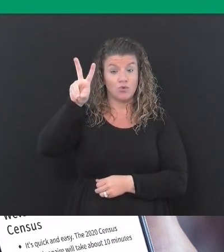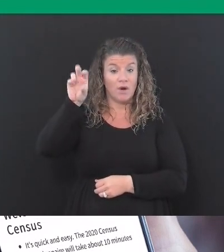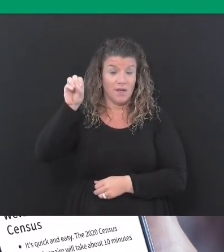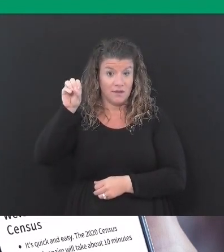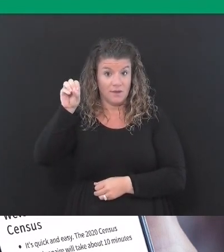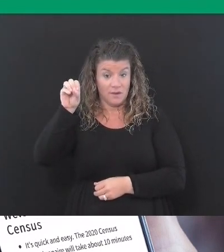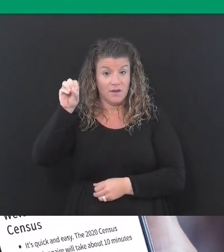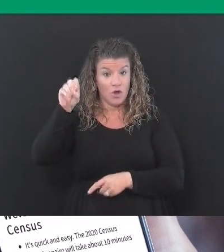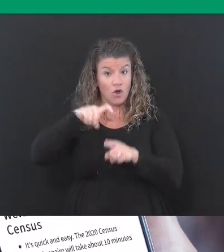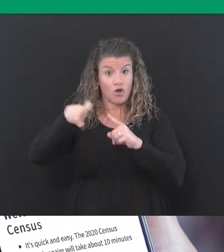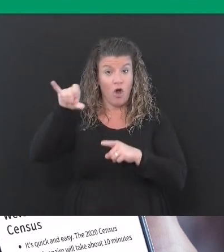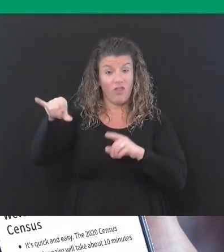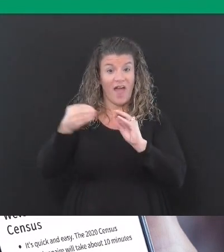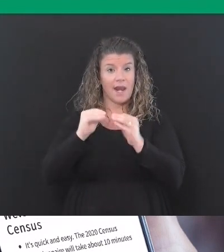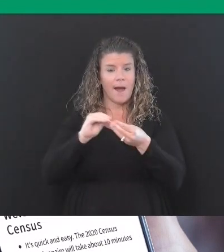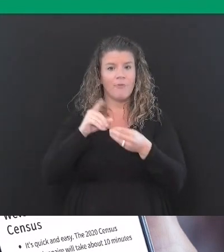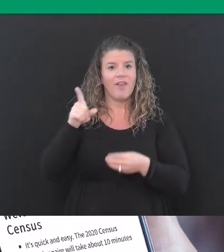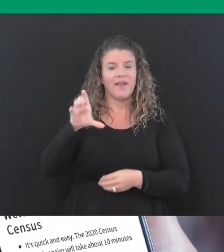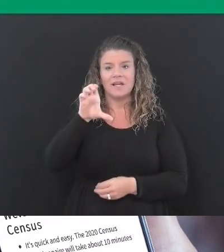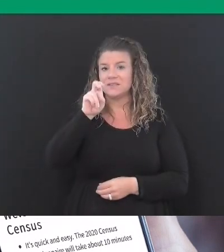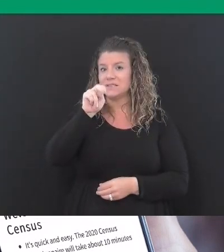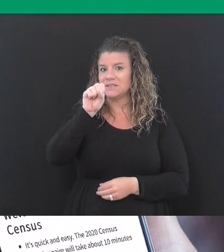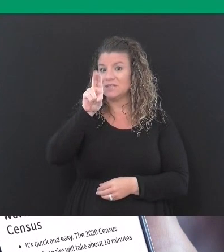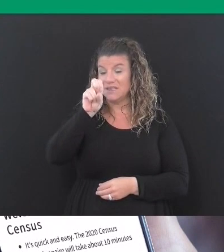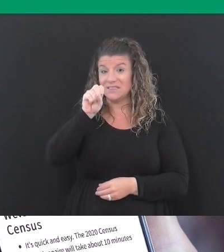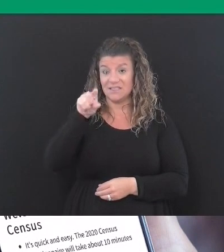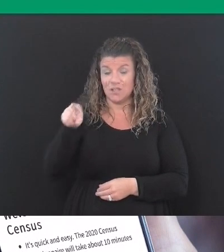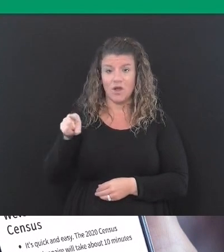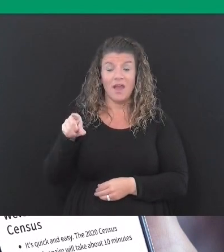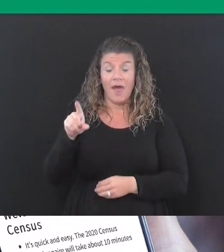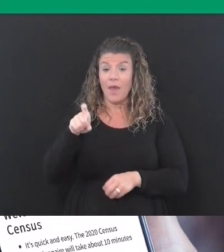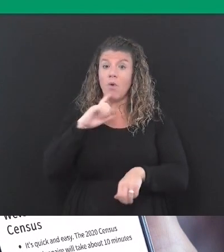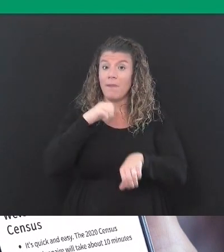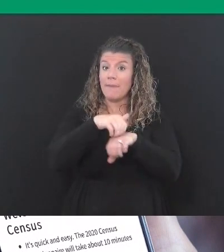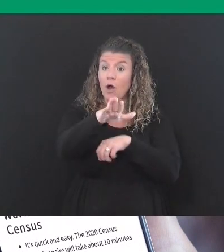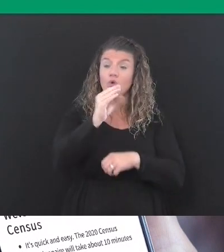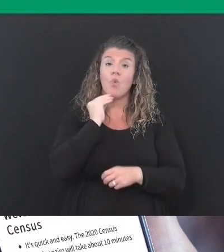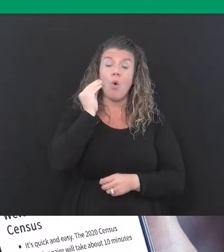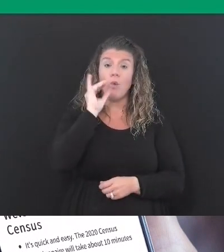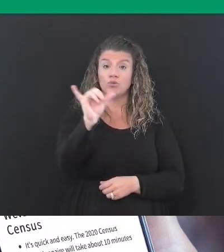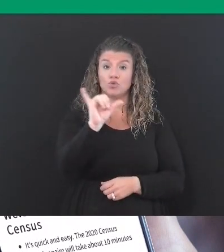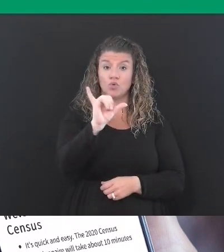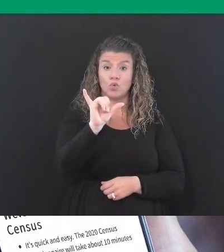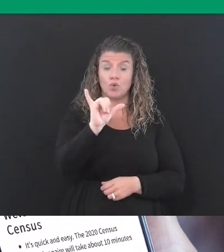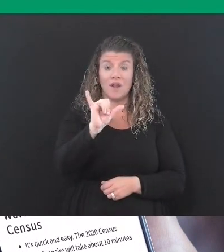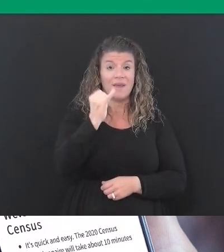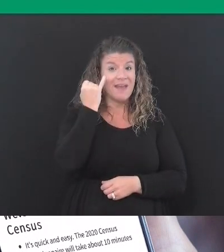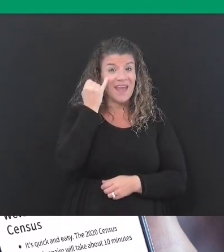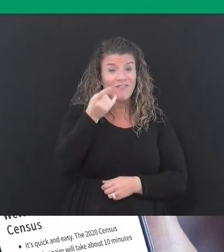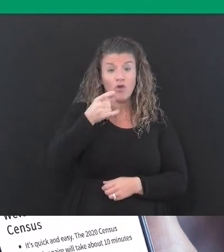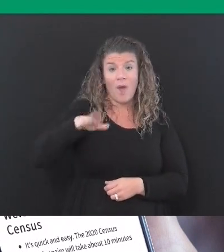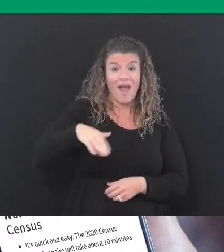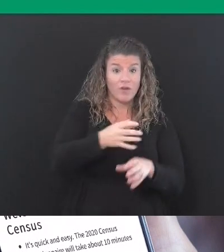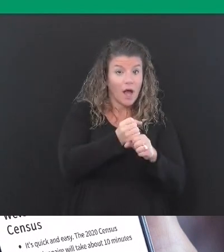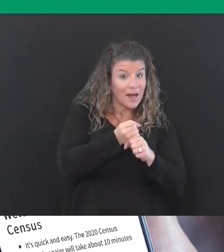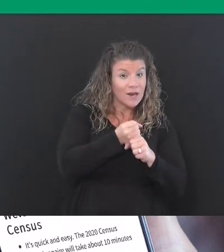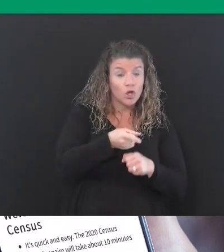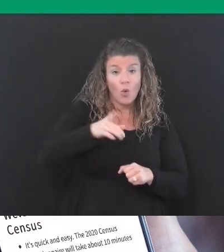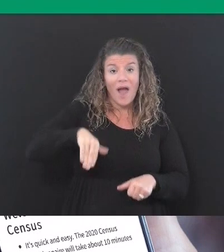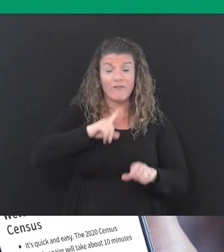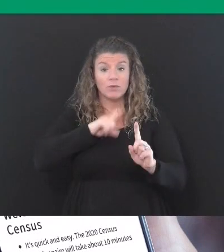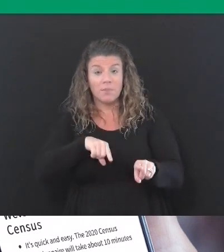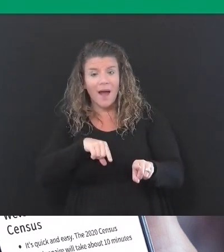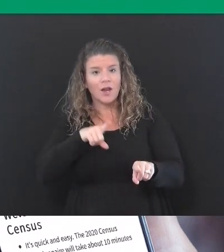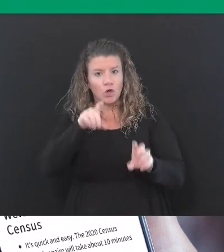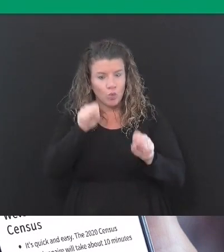1-844-330-2020. And the census will be also mailing forms to the household that have not responded. Your